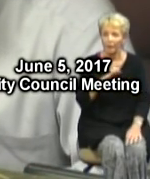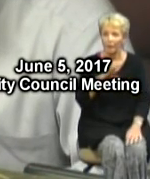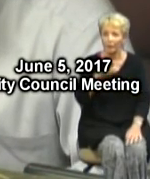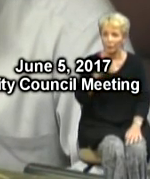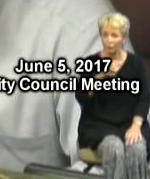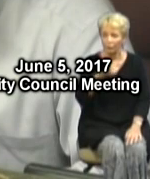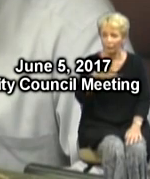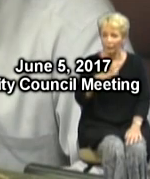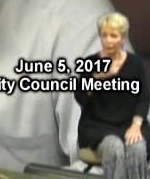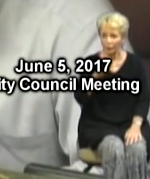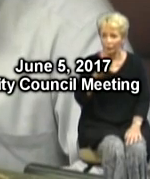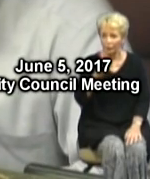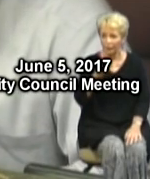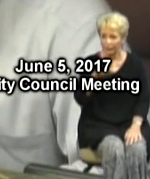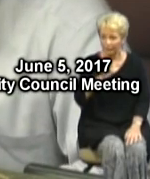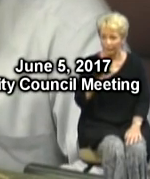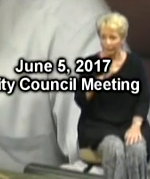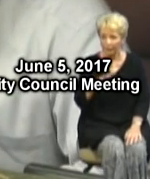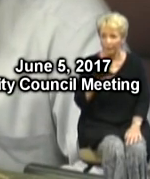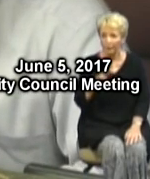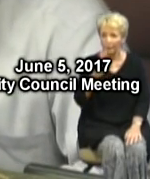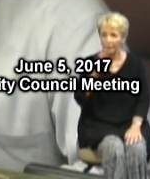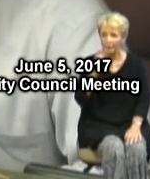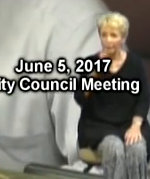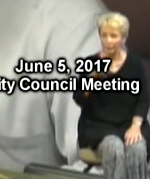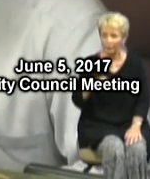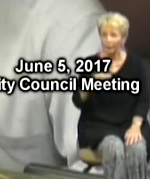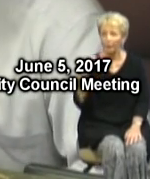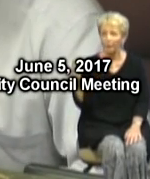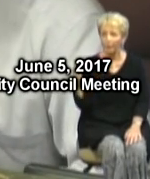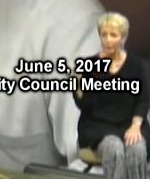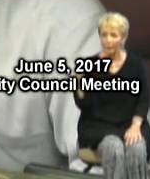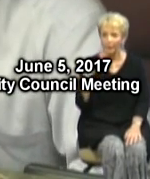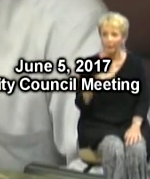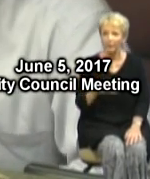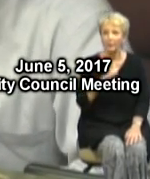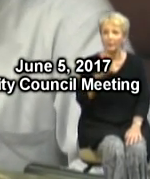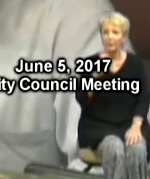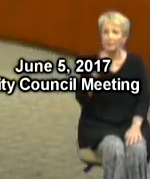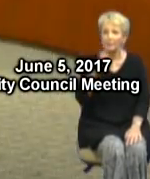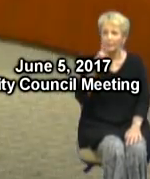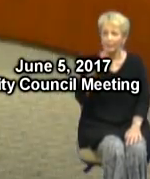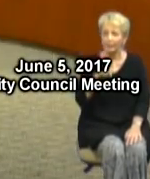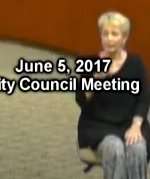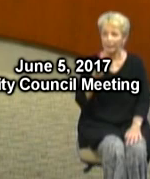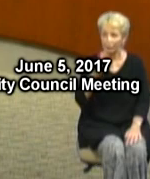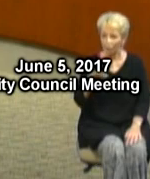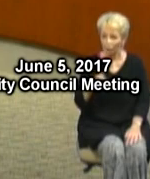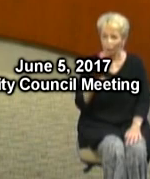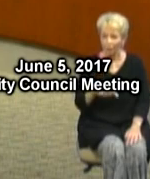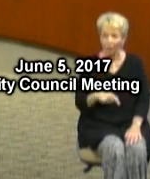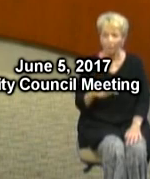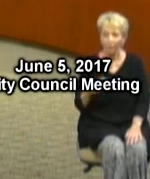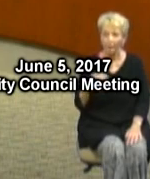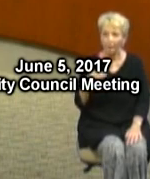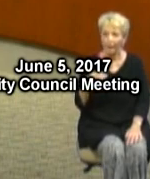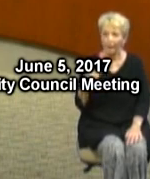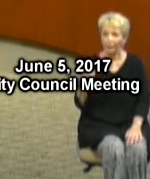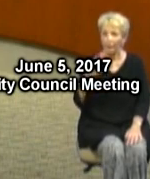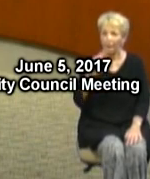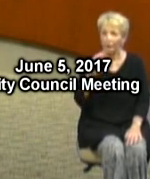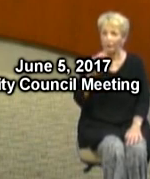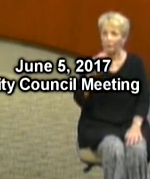June 2017. Ronnie Thompson, Mayor. Sally Sandy, City Clerk. I'll ask Councilman Mayor Pro Tem John